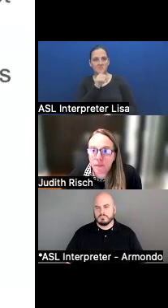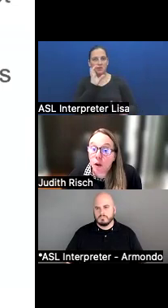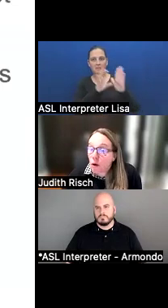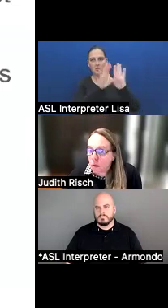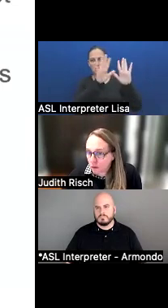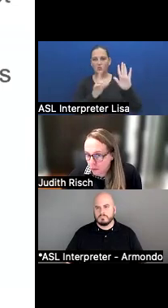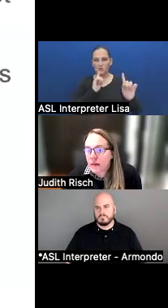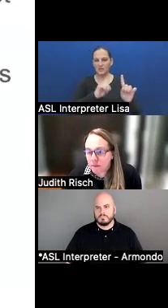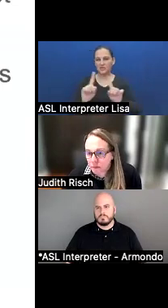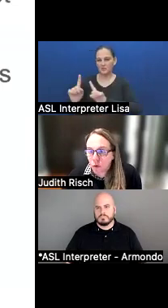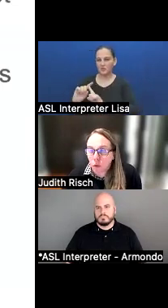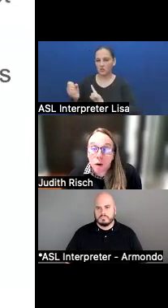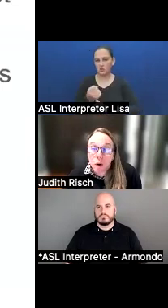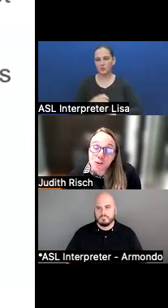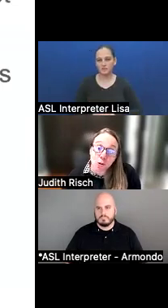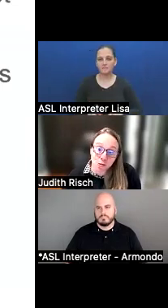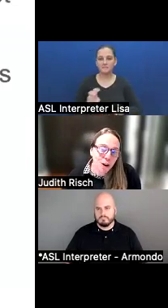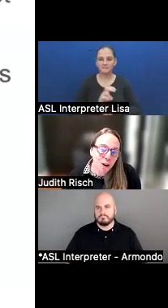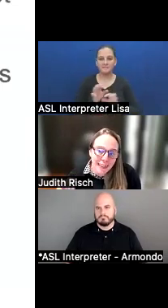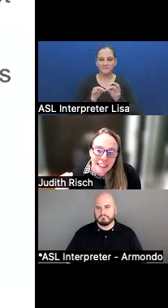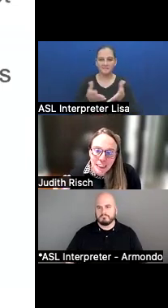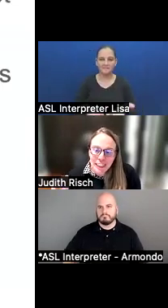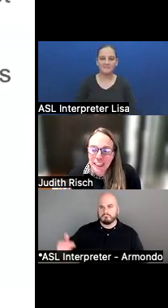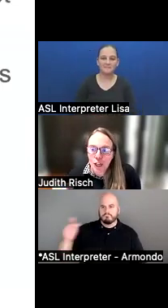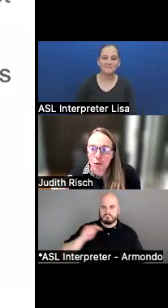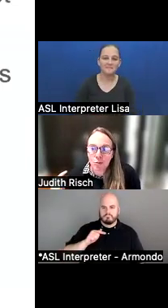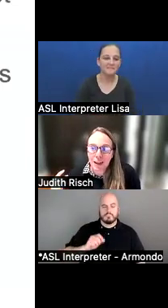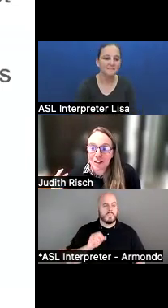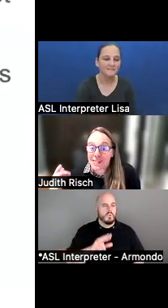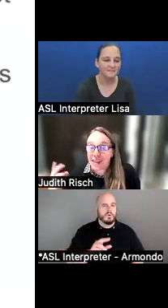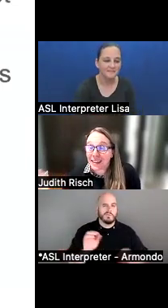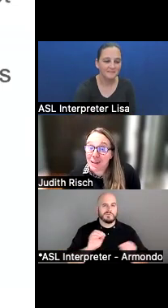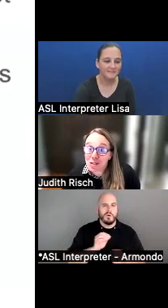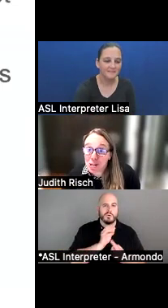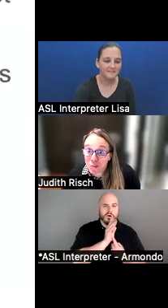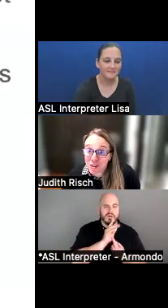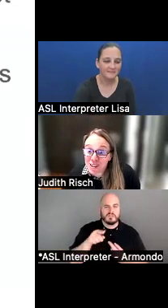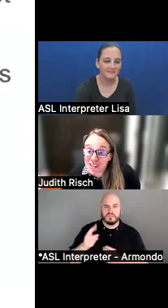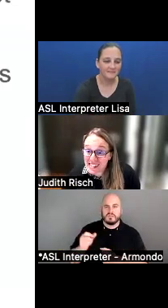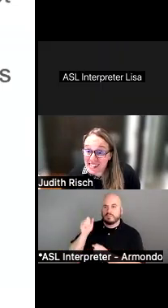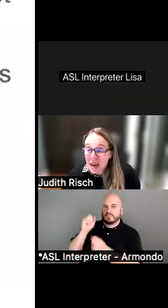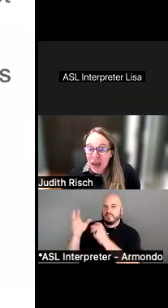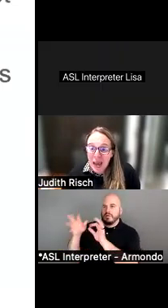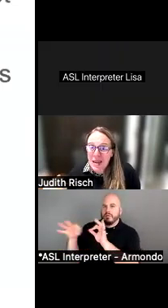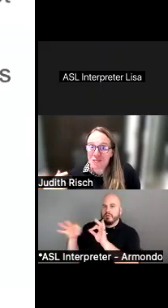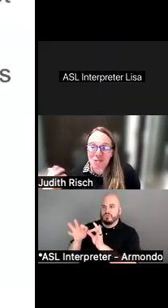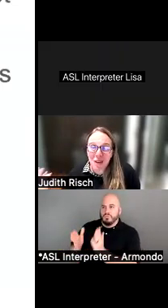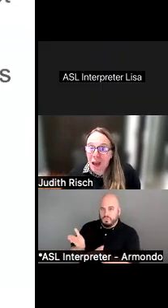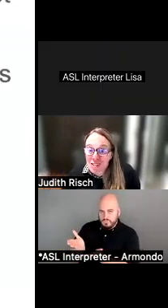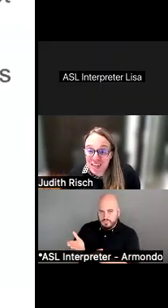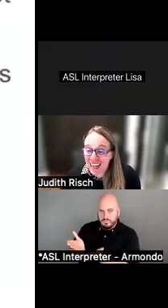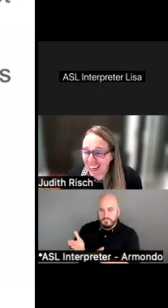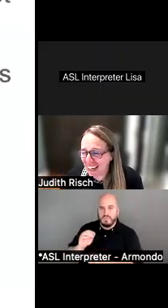and scenarios. Right. Or there's no talking on it and you're only having sign language interpreters and there's